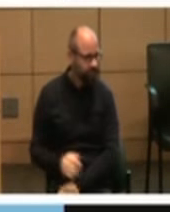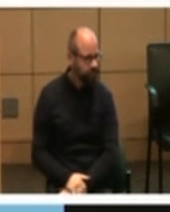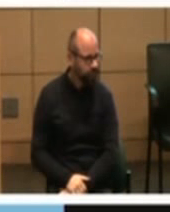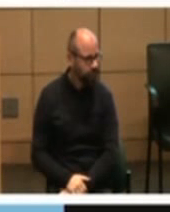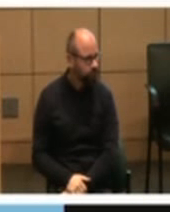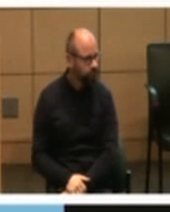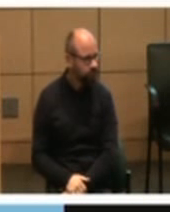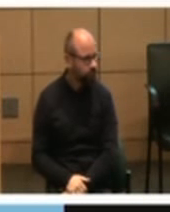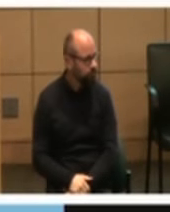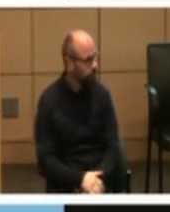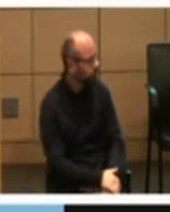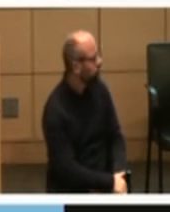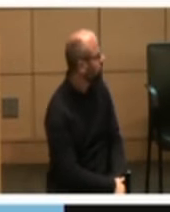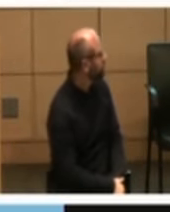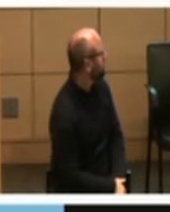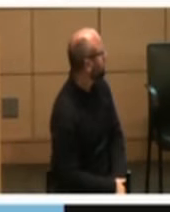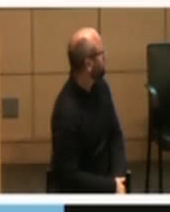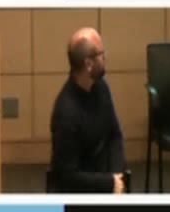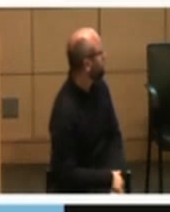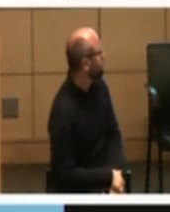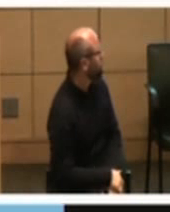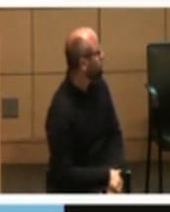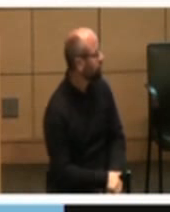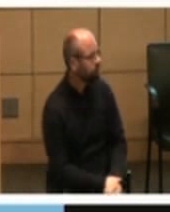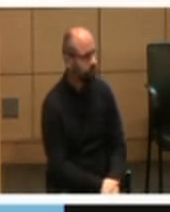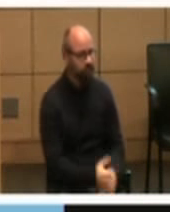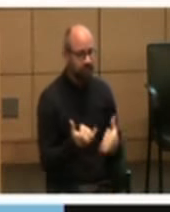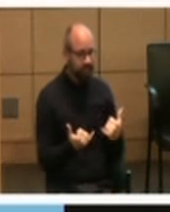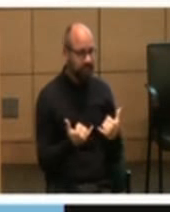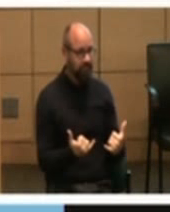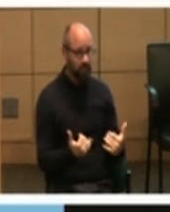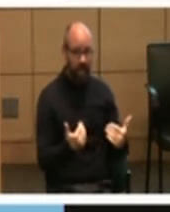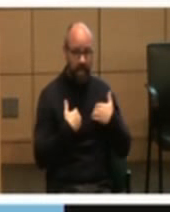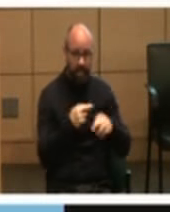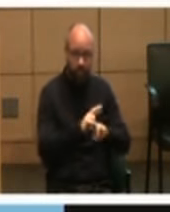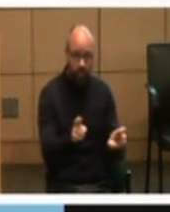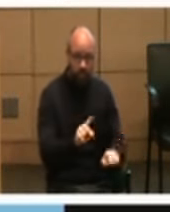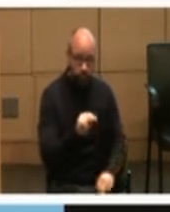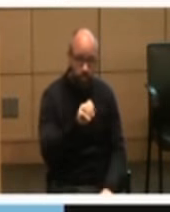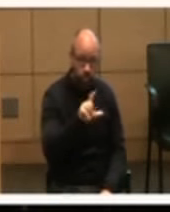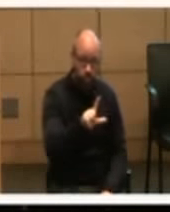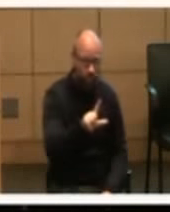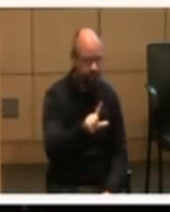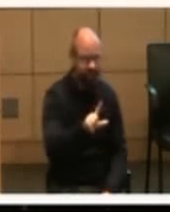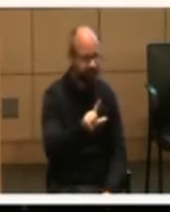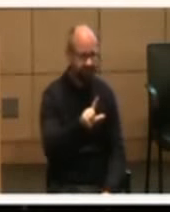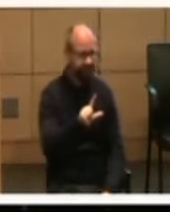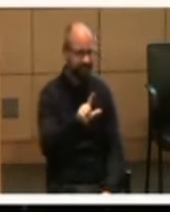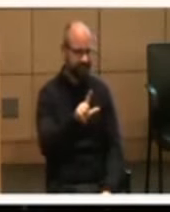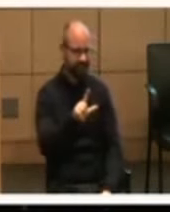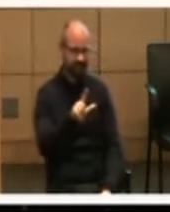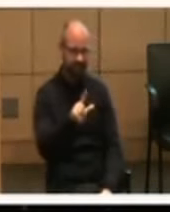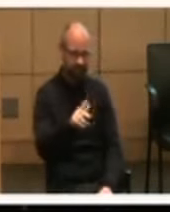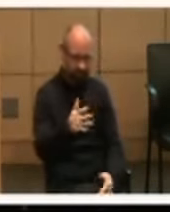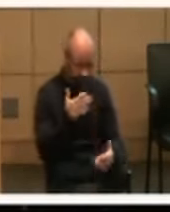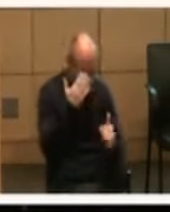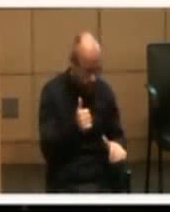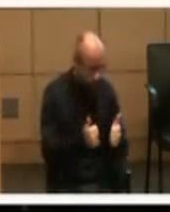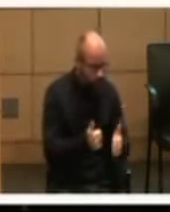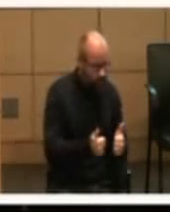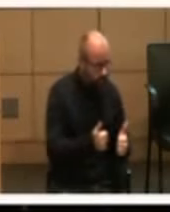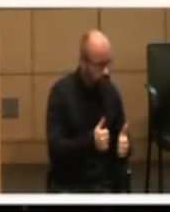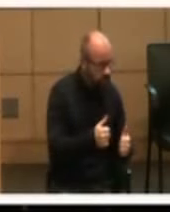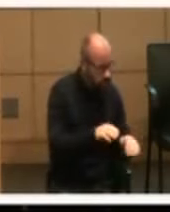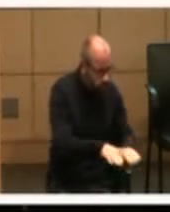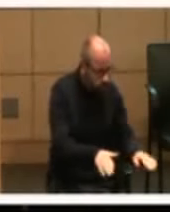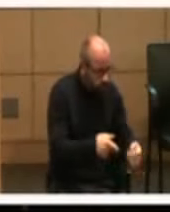So we don't really have a clinical tool right now that's really helping us narrow down which children are struggling in their environments.